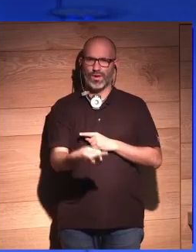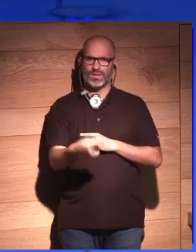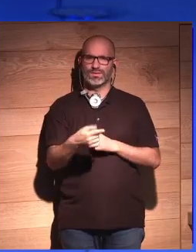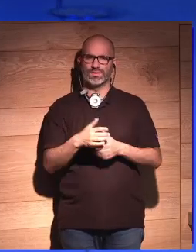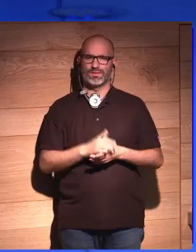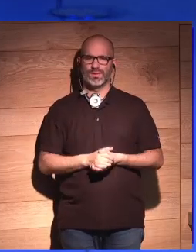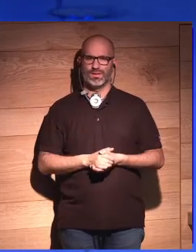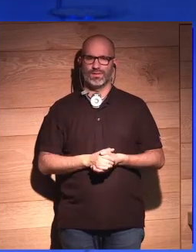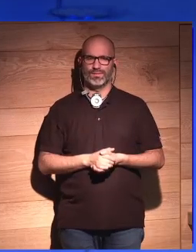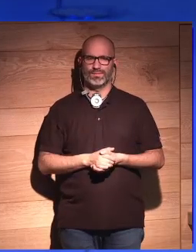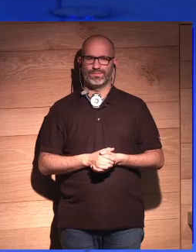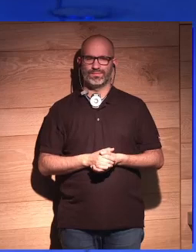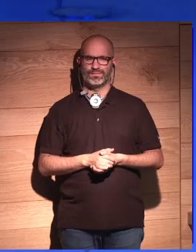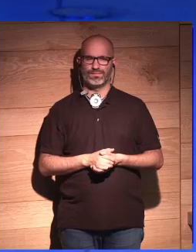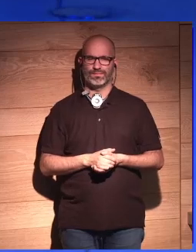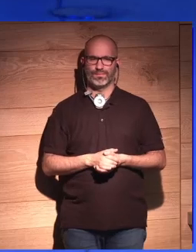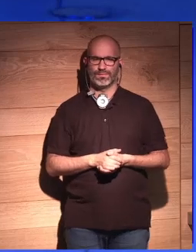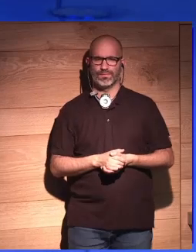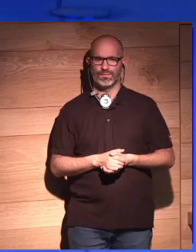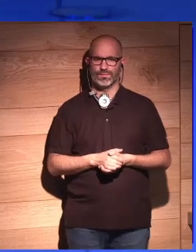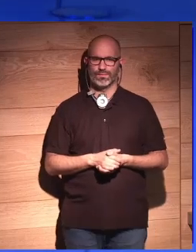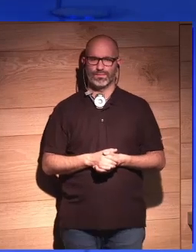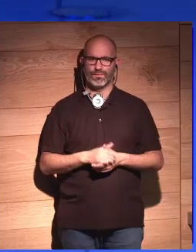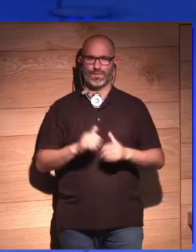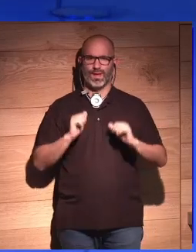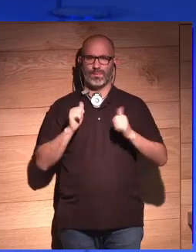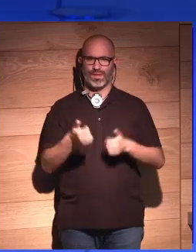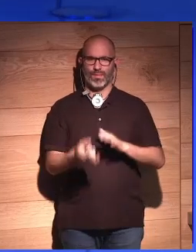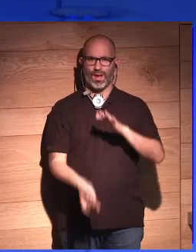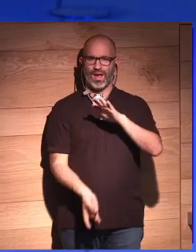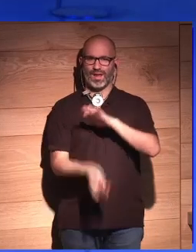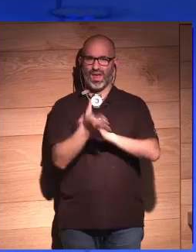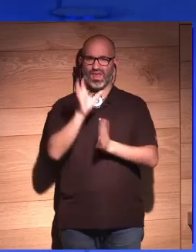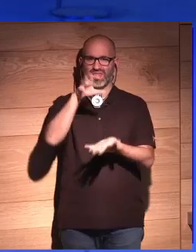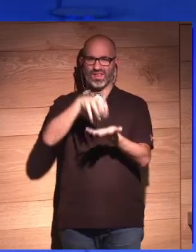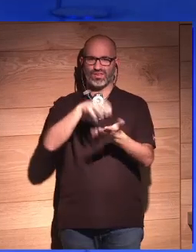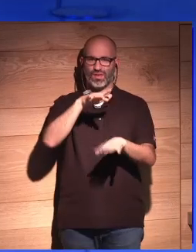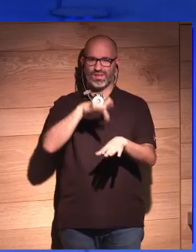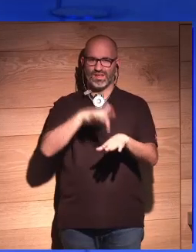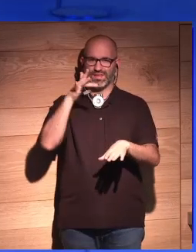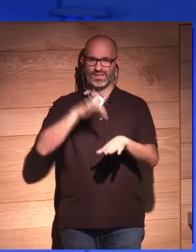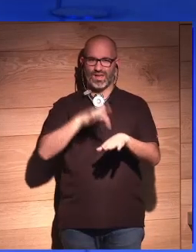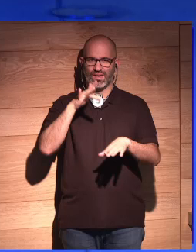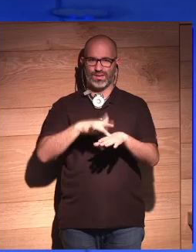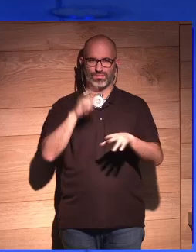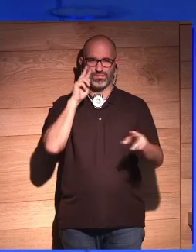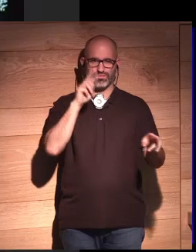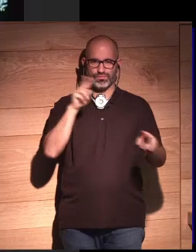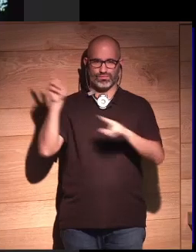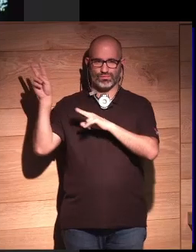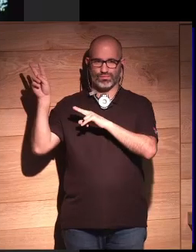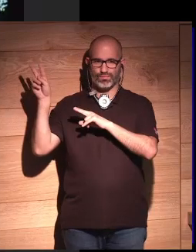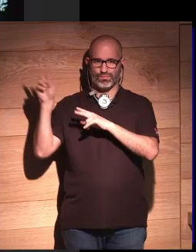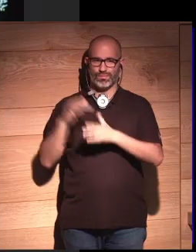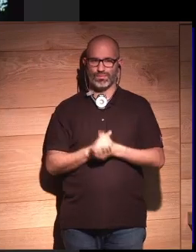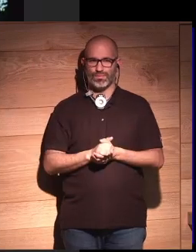called the Digital Center, and recreated it as New Frontier. And that's what you're seeing here on the screen. The idea,